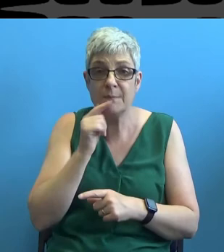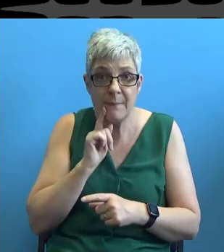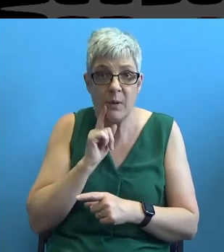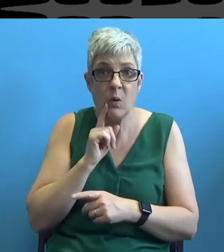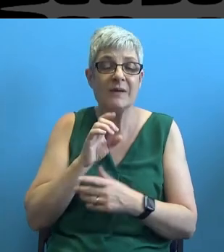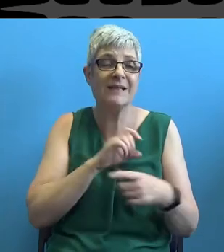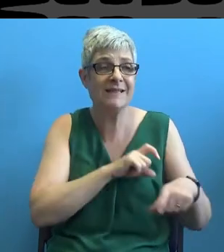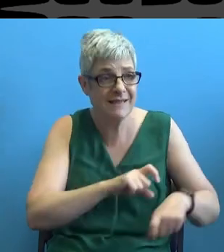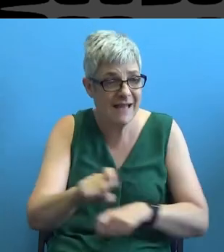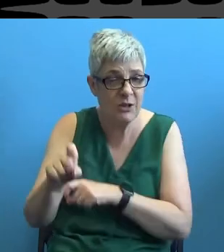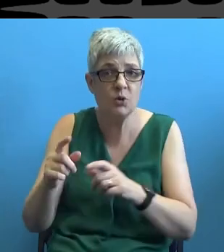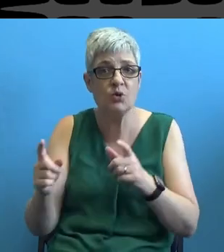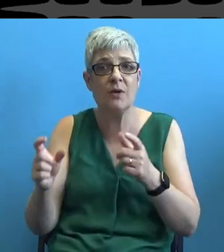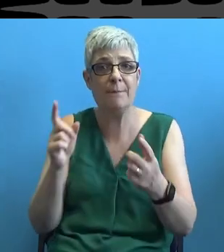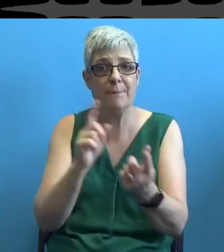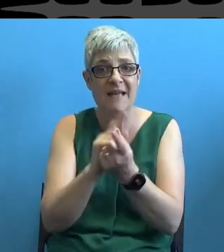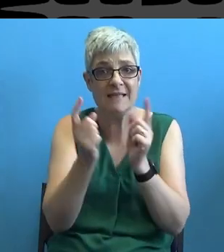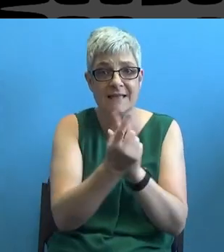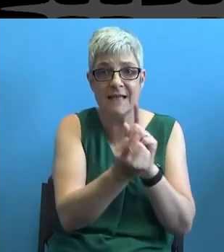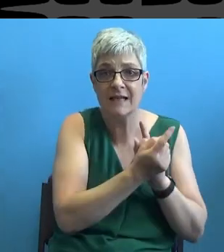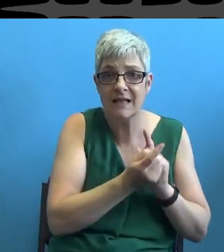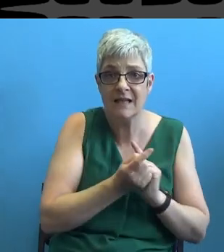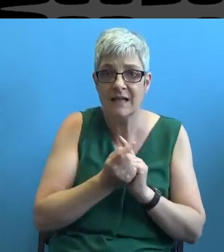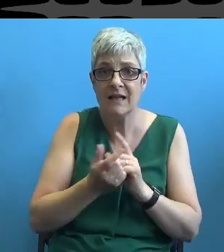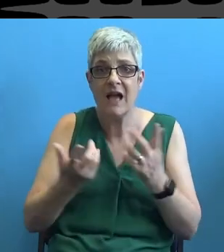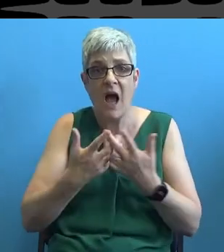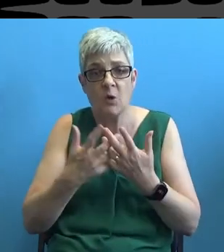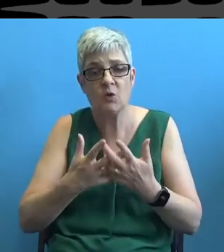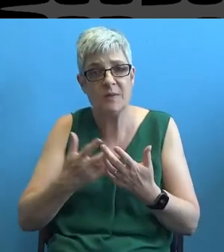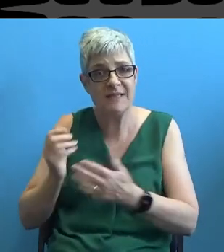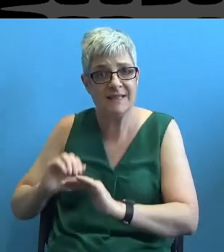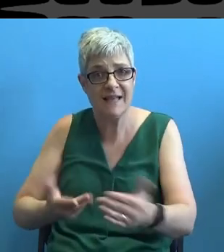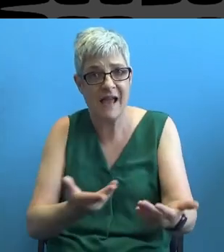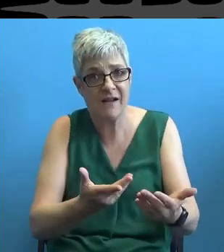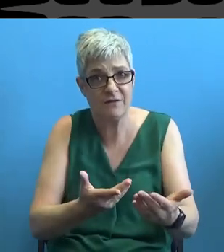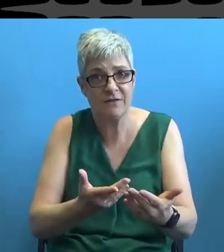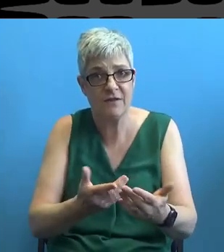work out how do we serve in an alien world.